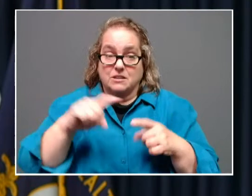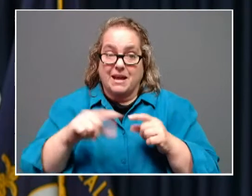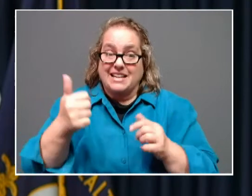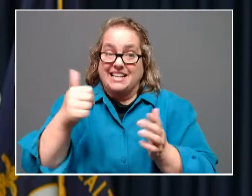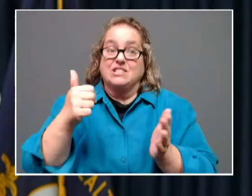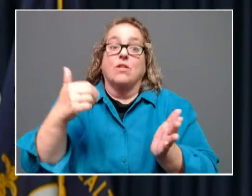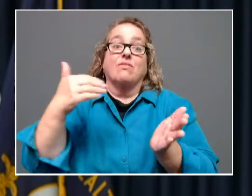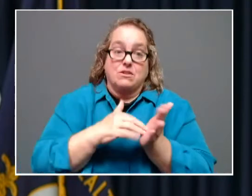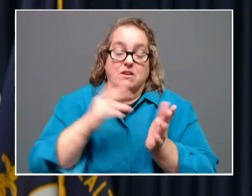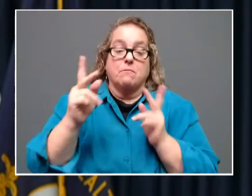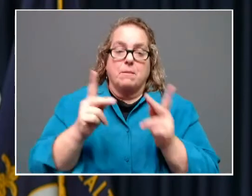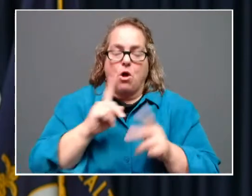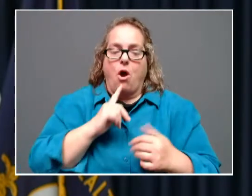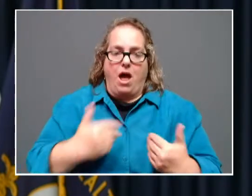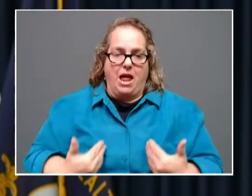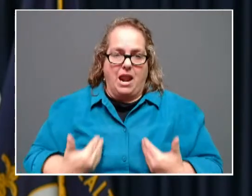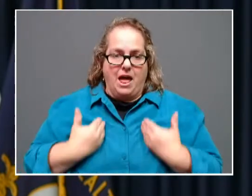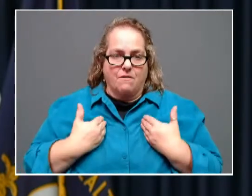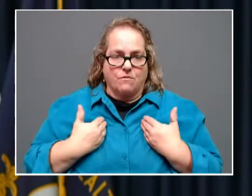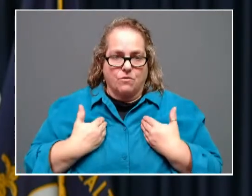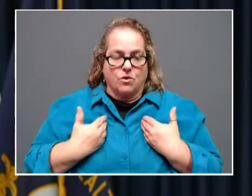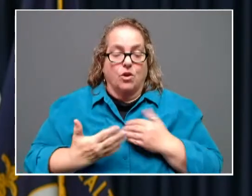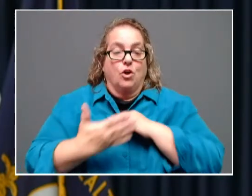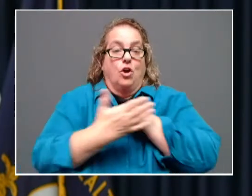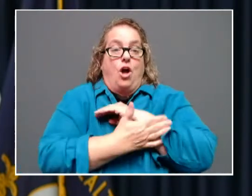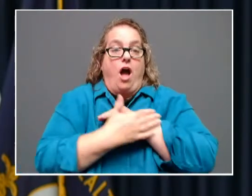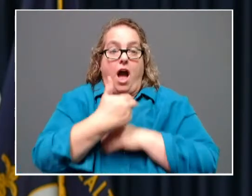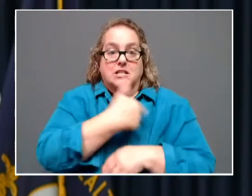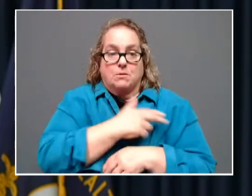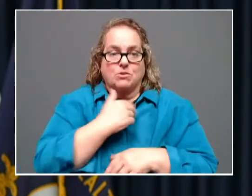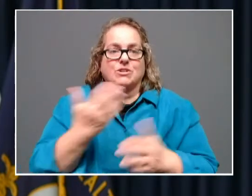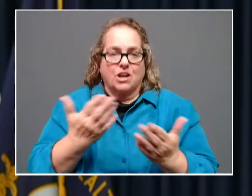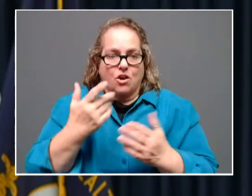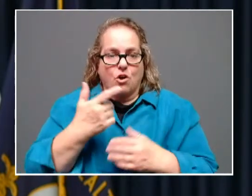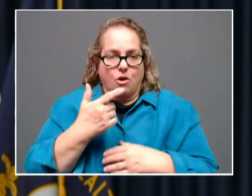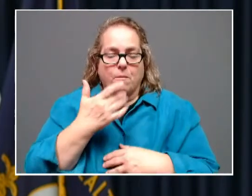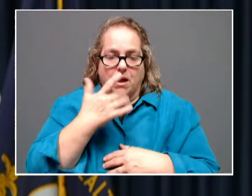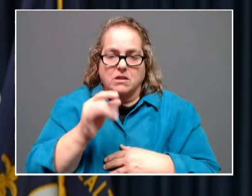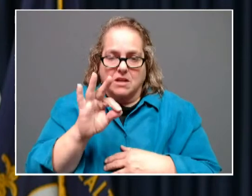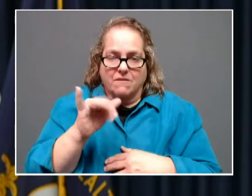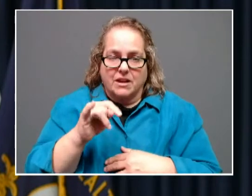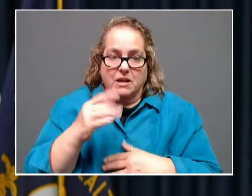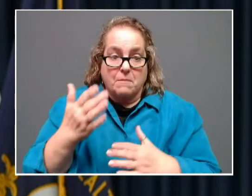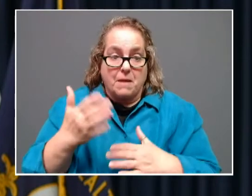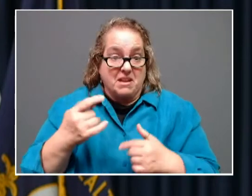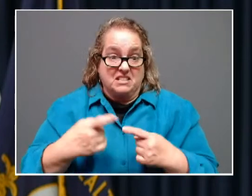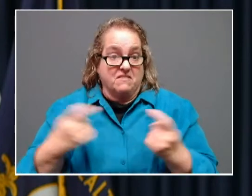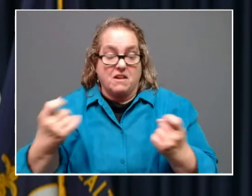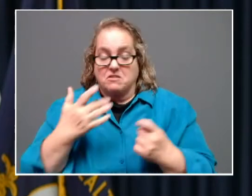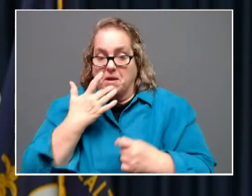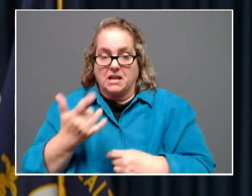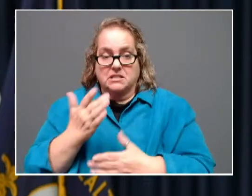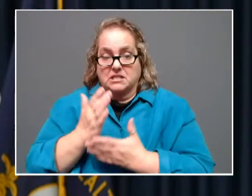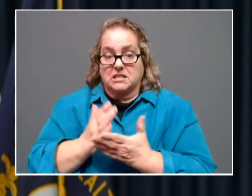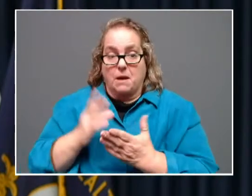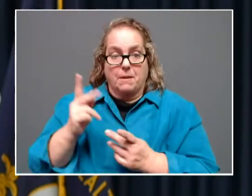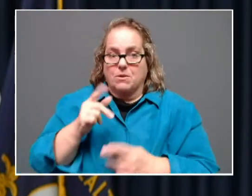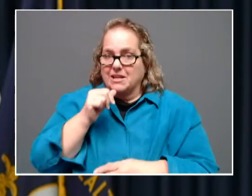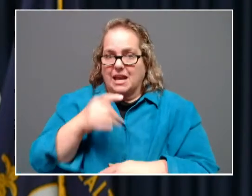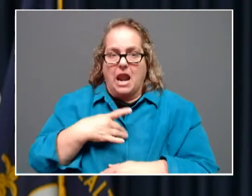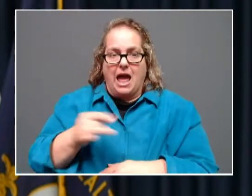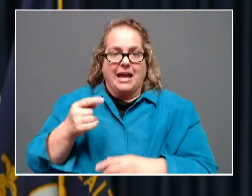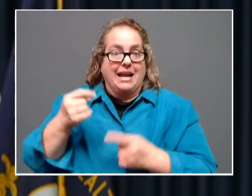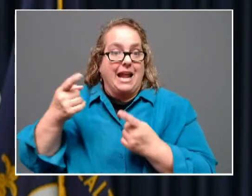Rural hospitals are still here because of it. It may be divisive in the sense that some people didn't like that it happened, but it's